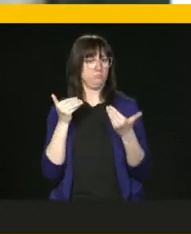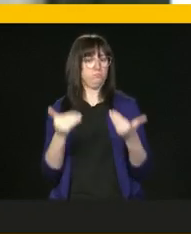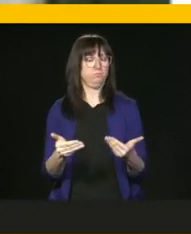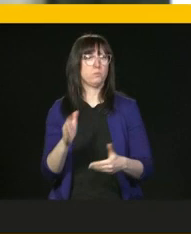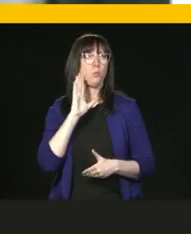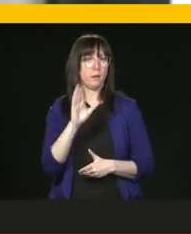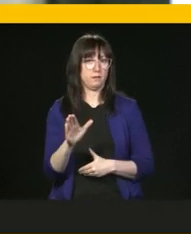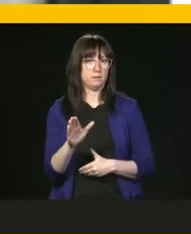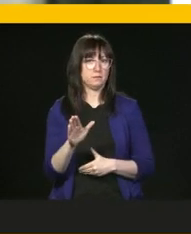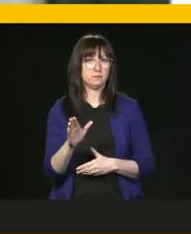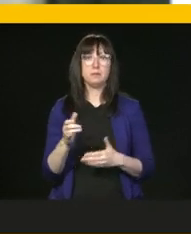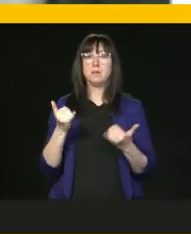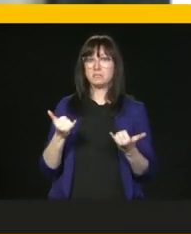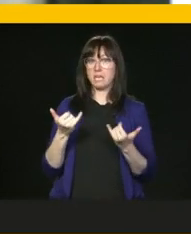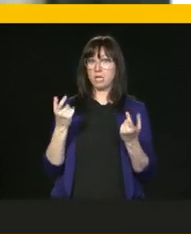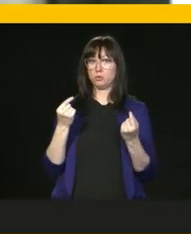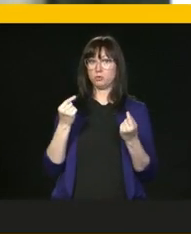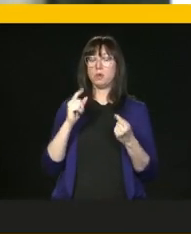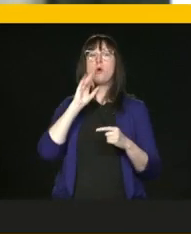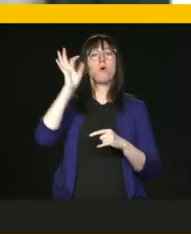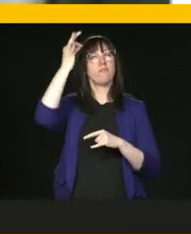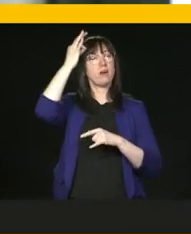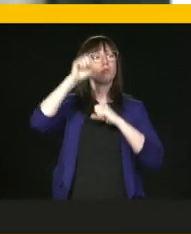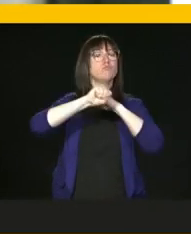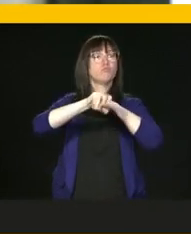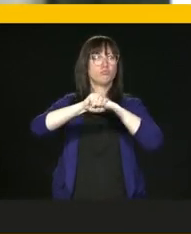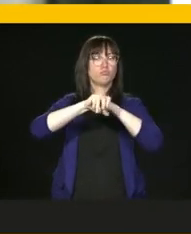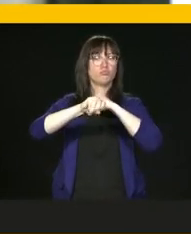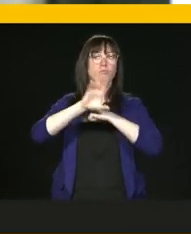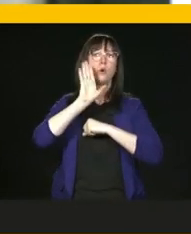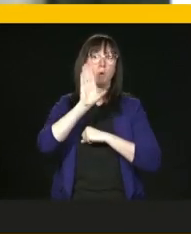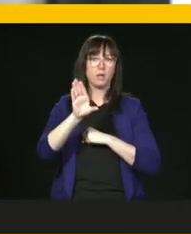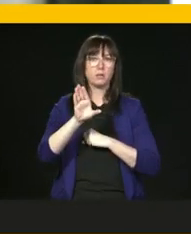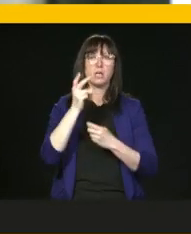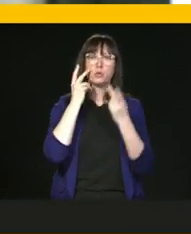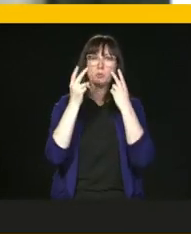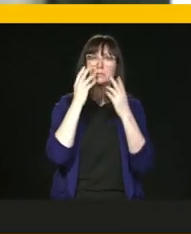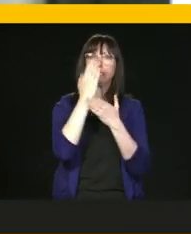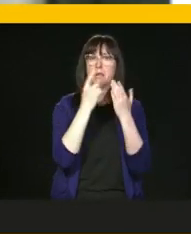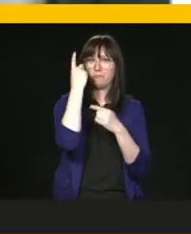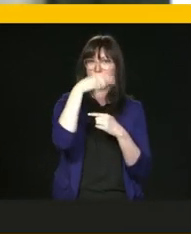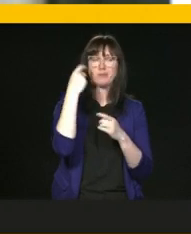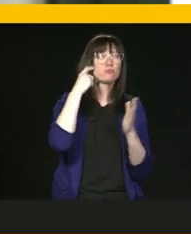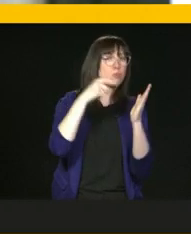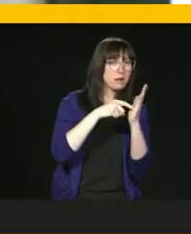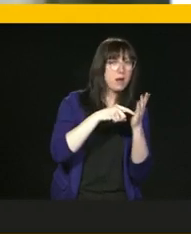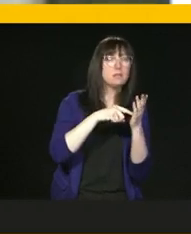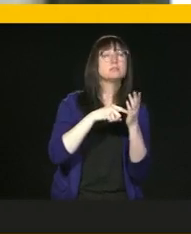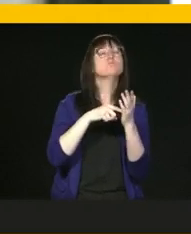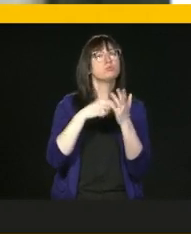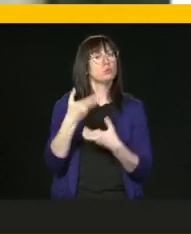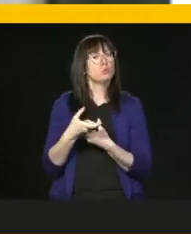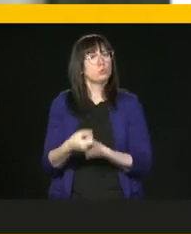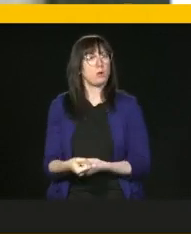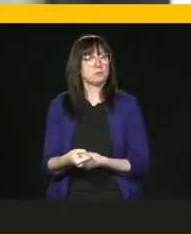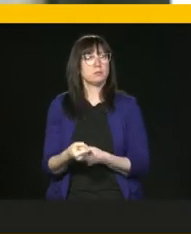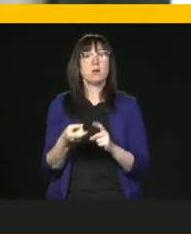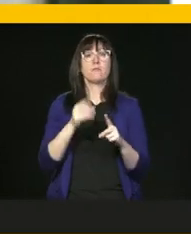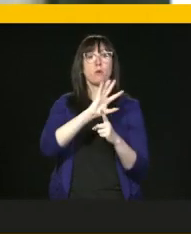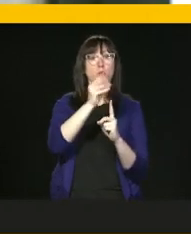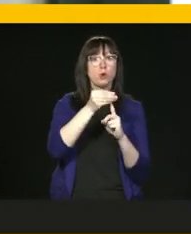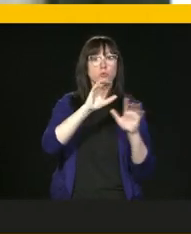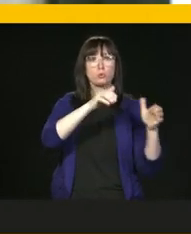Today, we're launching federal advertising campaigns. You'll see faces that you know and trust, people from our cultural